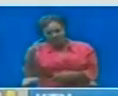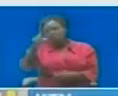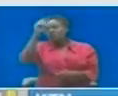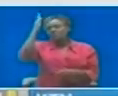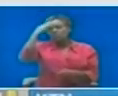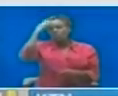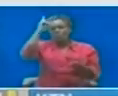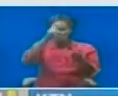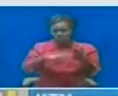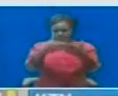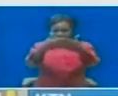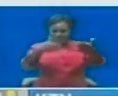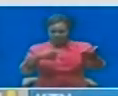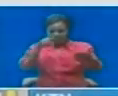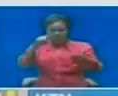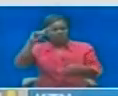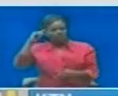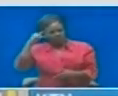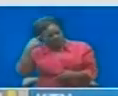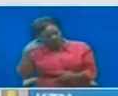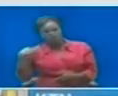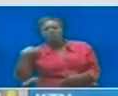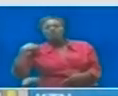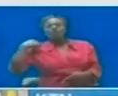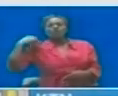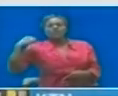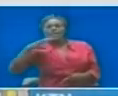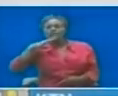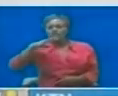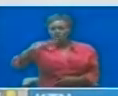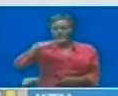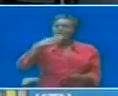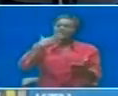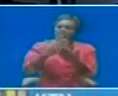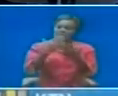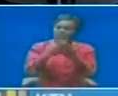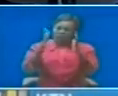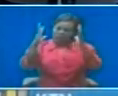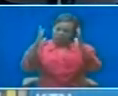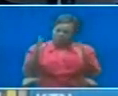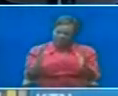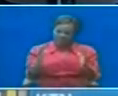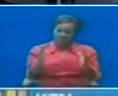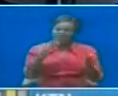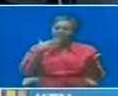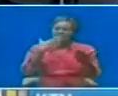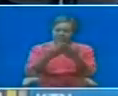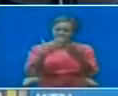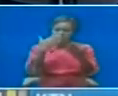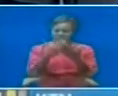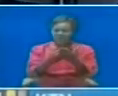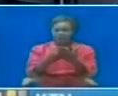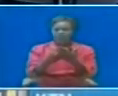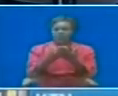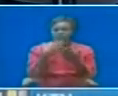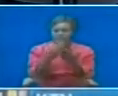know before they can think about voluntarily having talks. But thank you so much for coming. Well, we do appreciate. Thank you so much. It was an honor